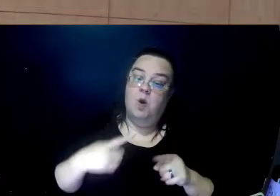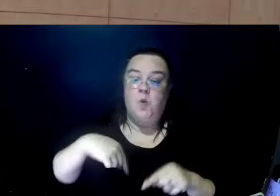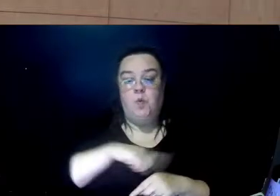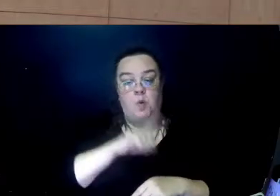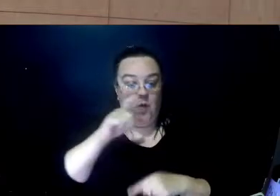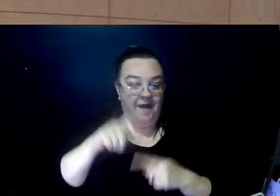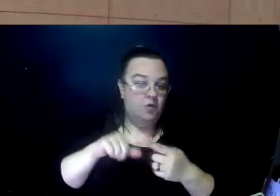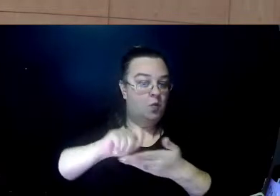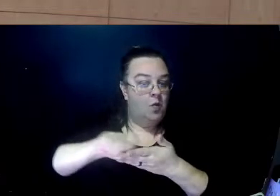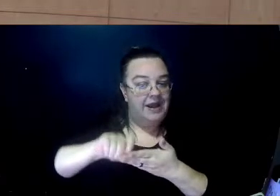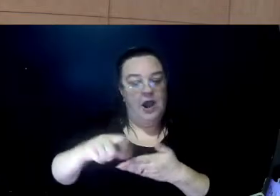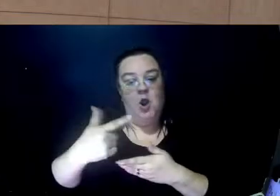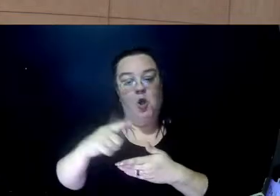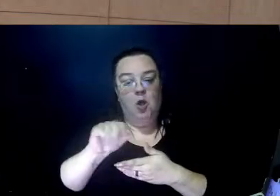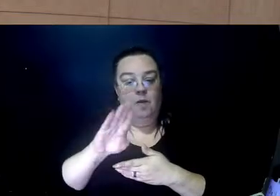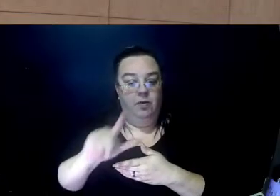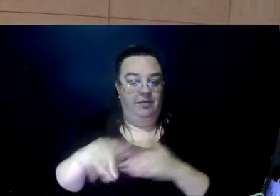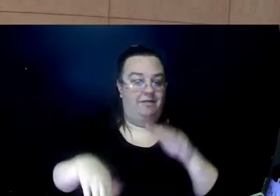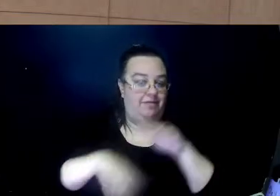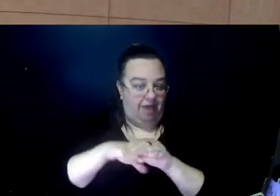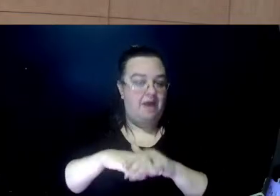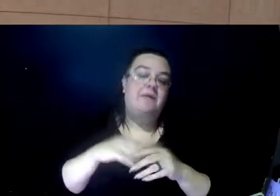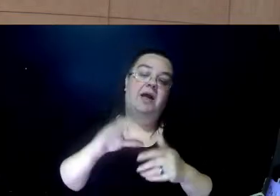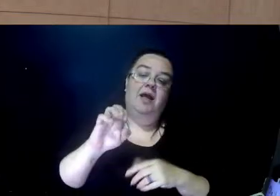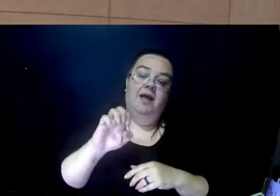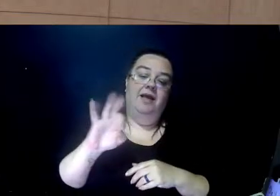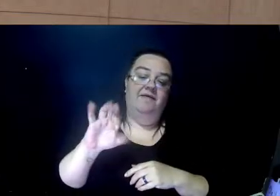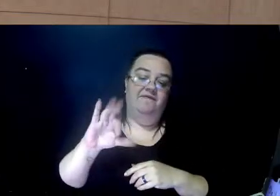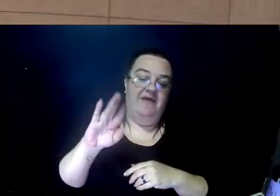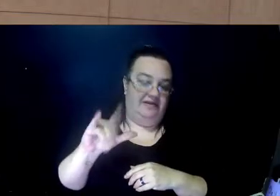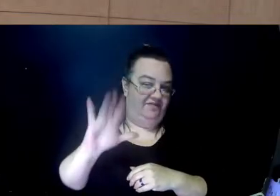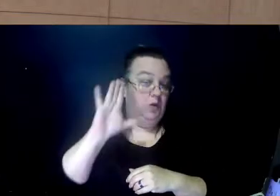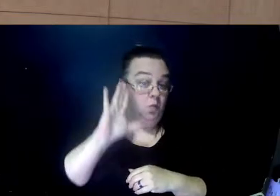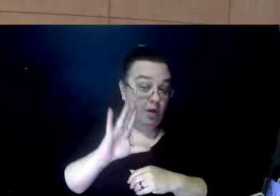down a global cap, there will effectively be a global cap because there won't be any,